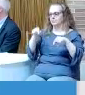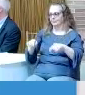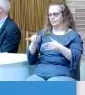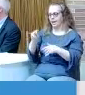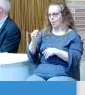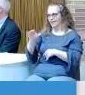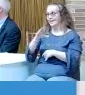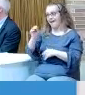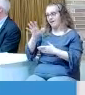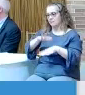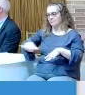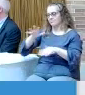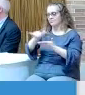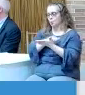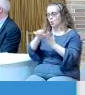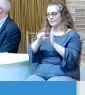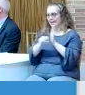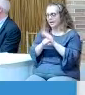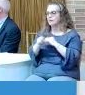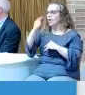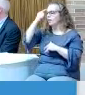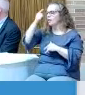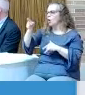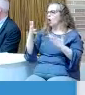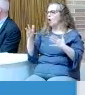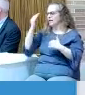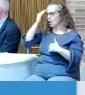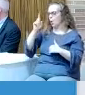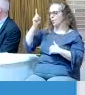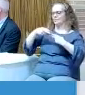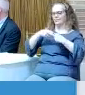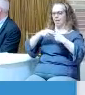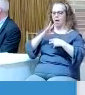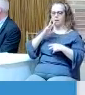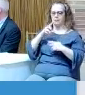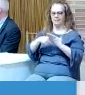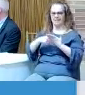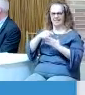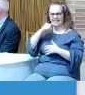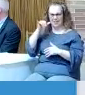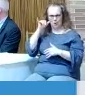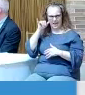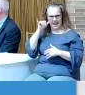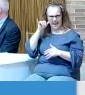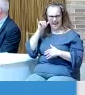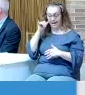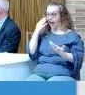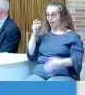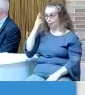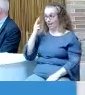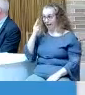state um so I think you know all this it's on the slides you talked about it yesterday which I didn't know when I made the